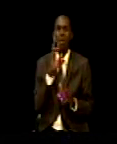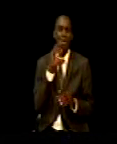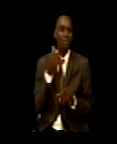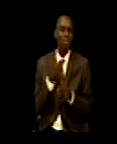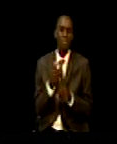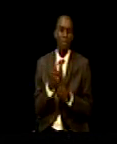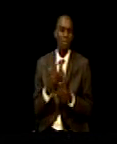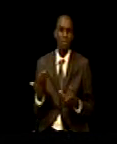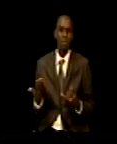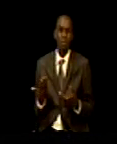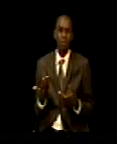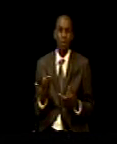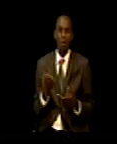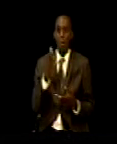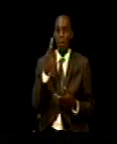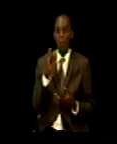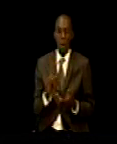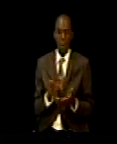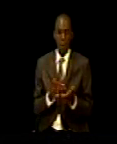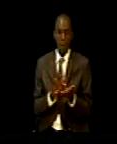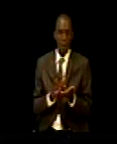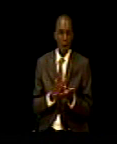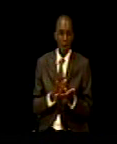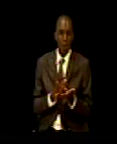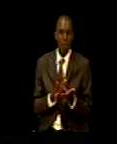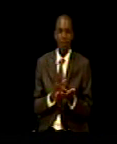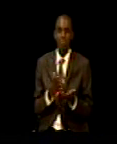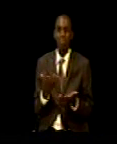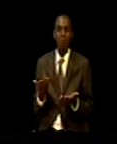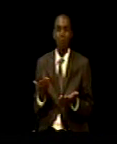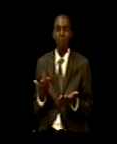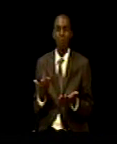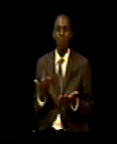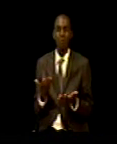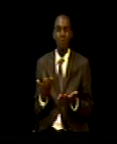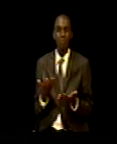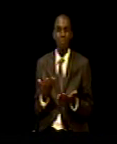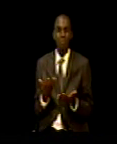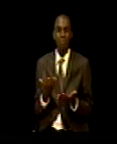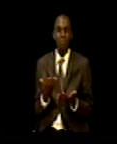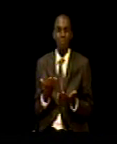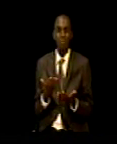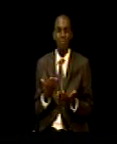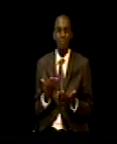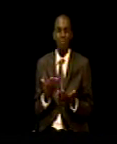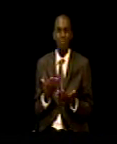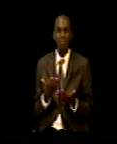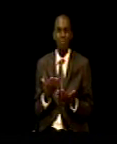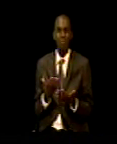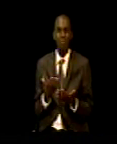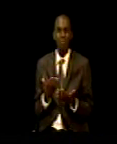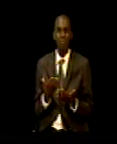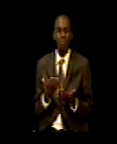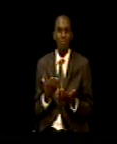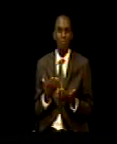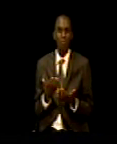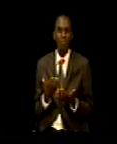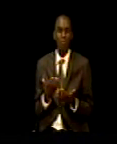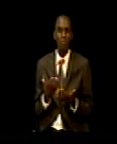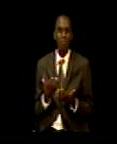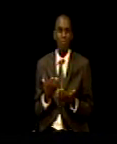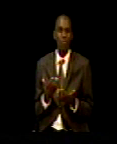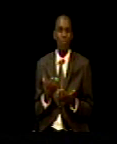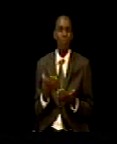medical scale, we call it a Glasgow coma scale, to measure the level of unconsciousness. It was between 4